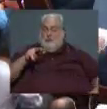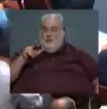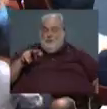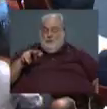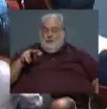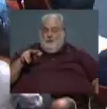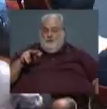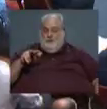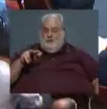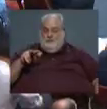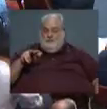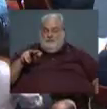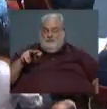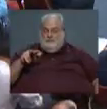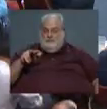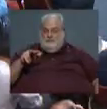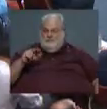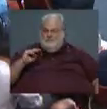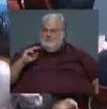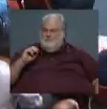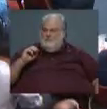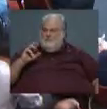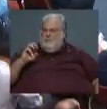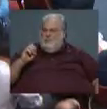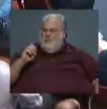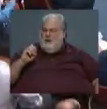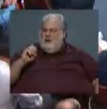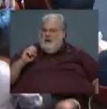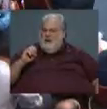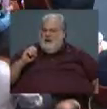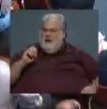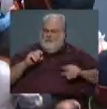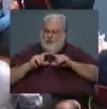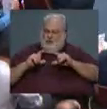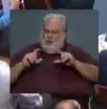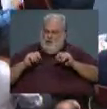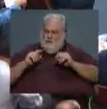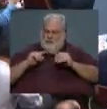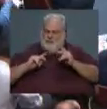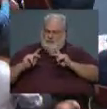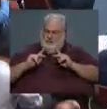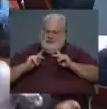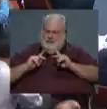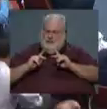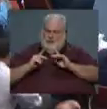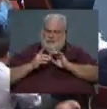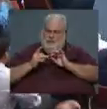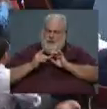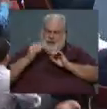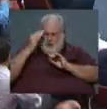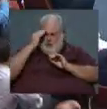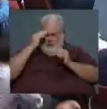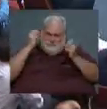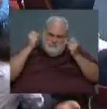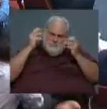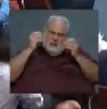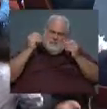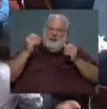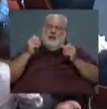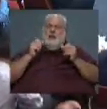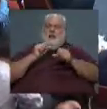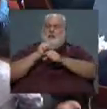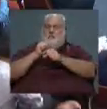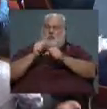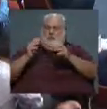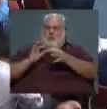33, Mr. Moore, I've got a card here for citizen communications, and I know that many of our employees, AsME employees, are